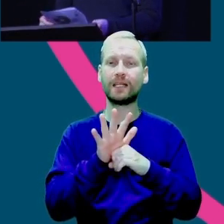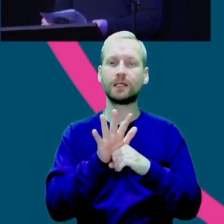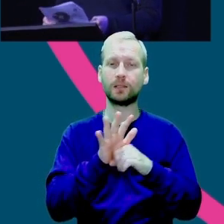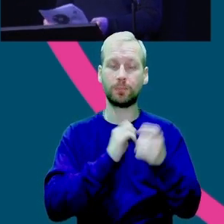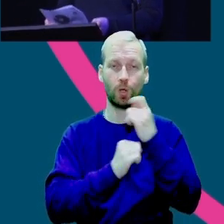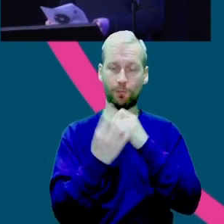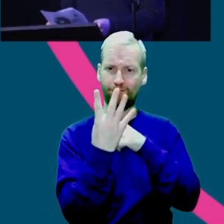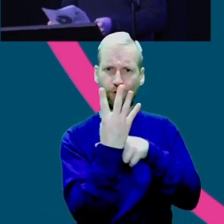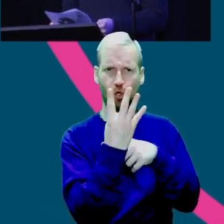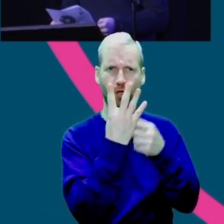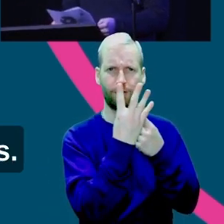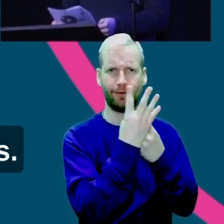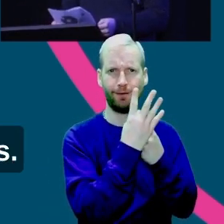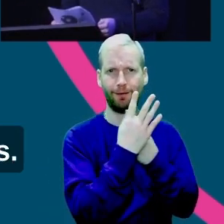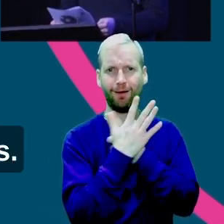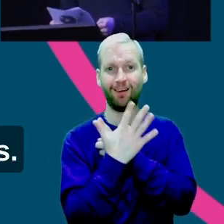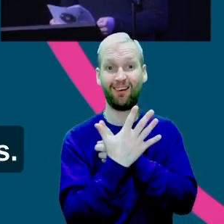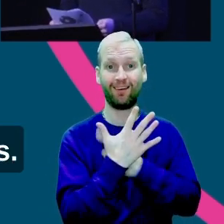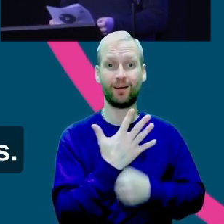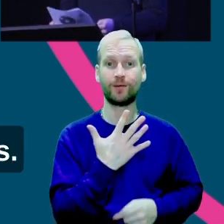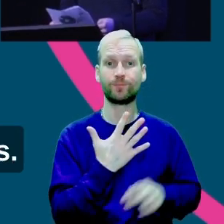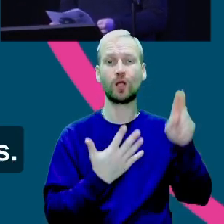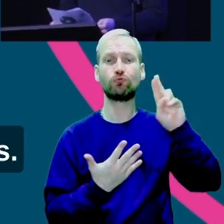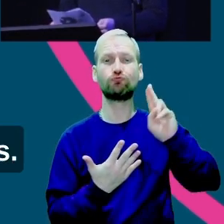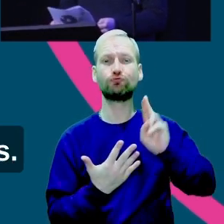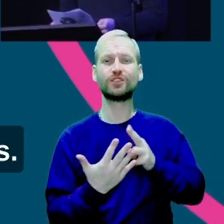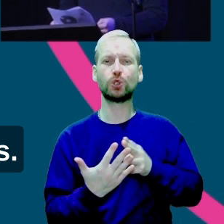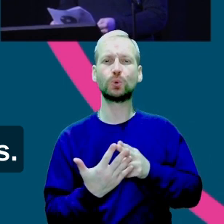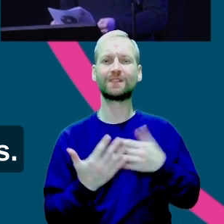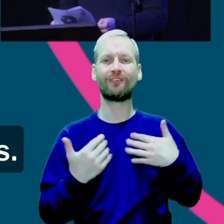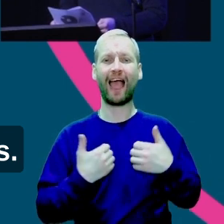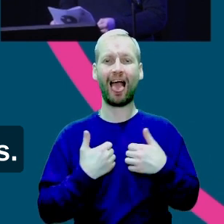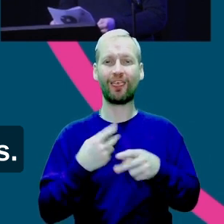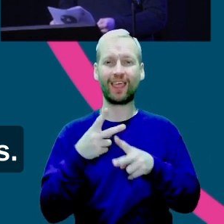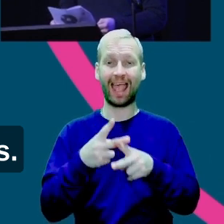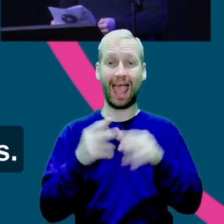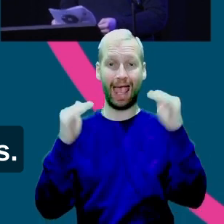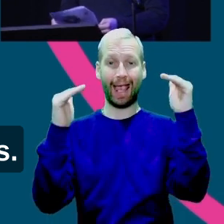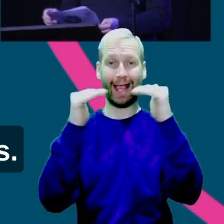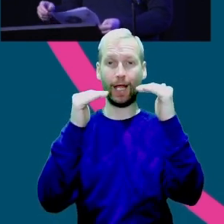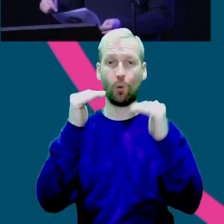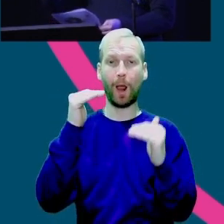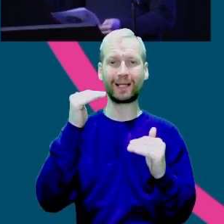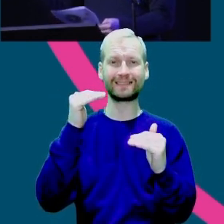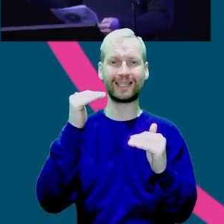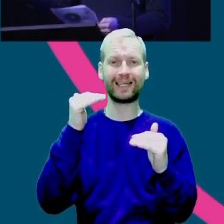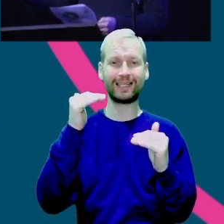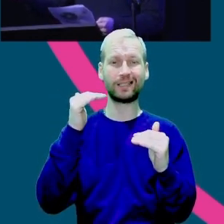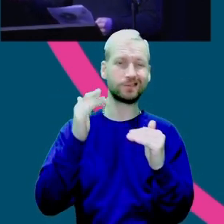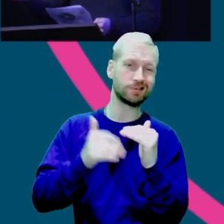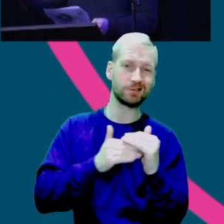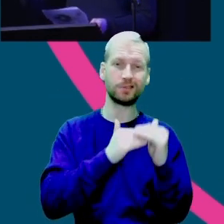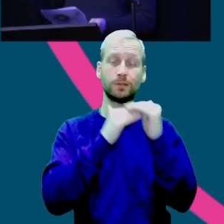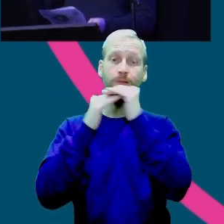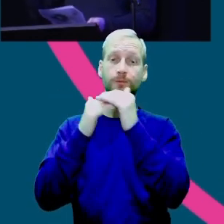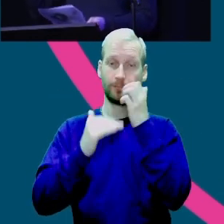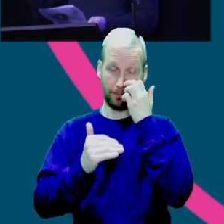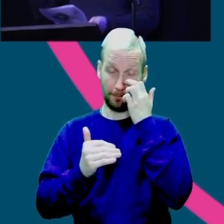quintuple aim, which is trying to reduce the prevalence of healthcare inequalities. Now, if I were to bump it